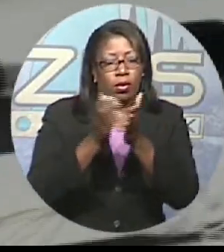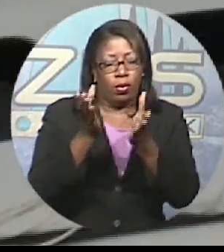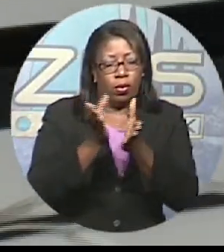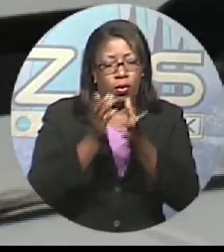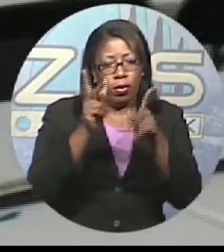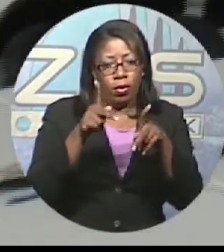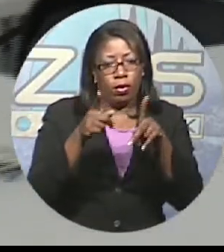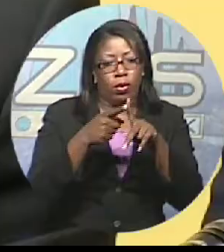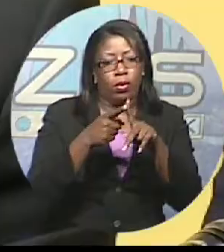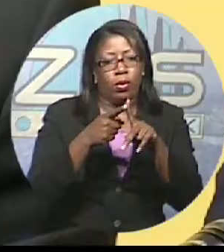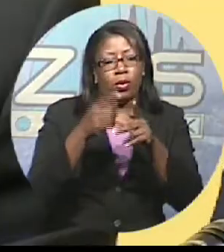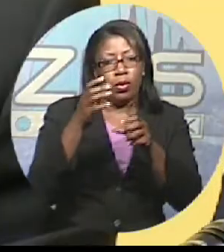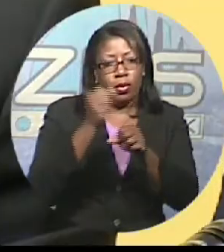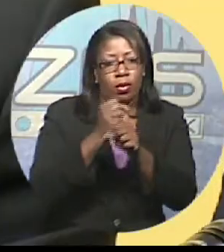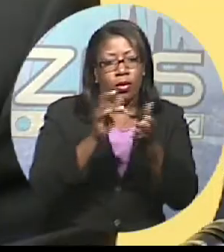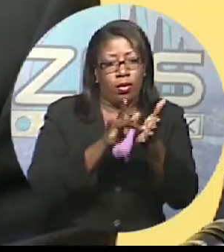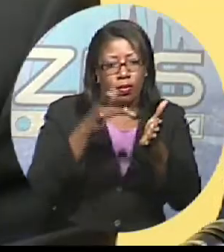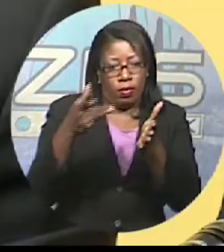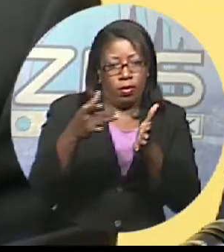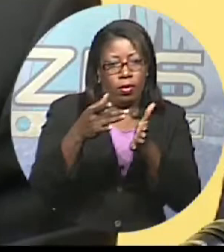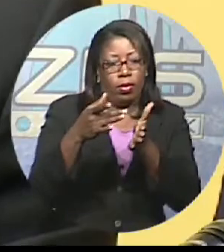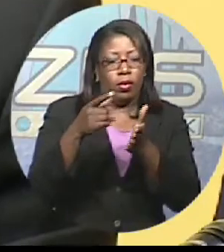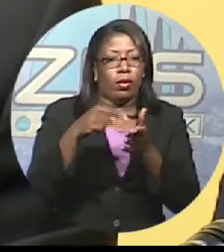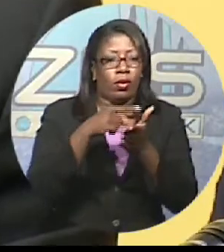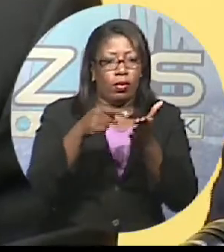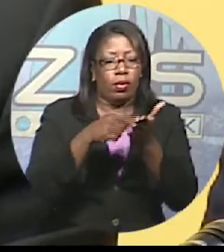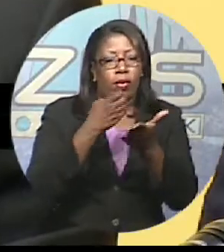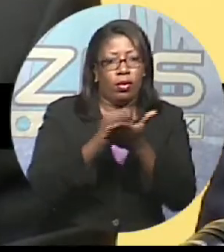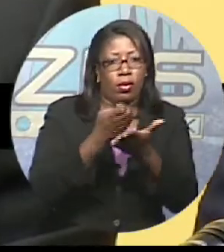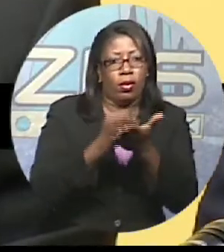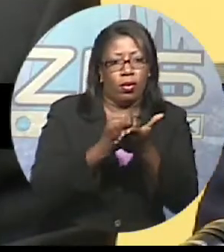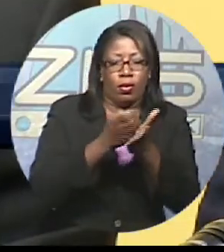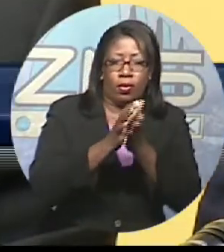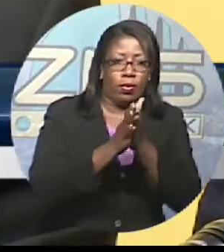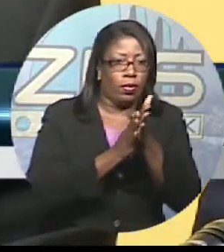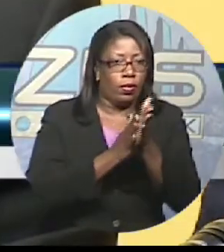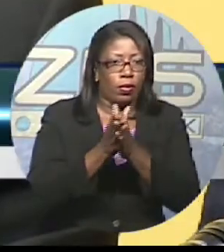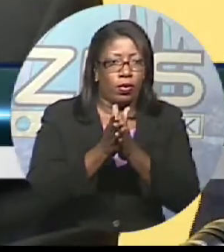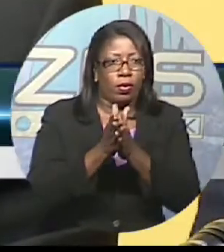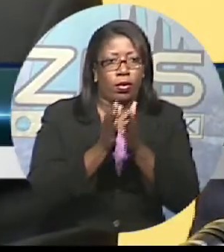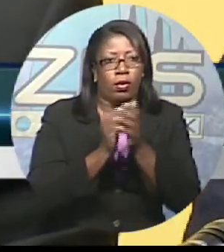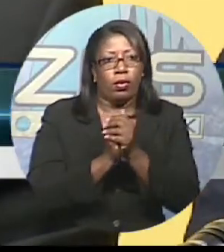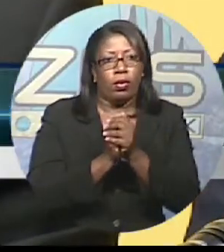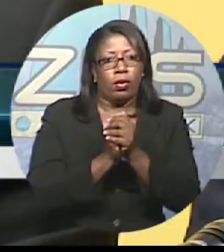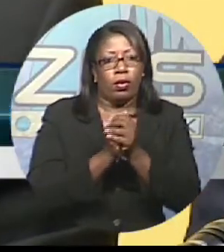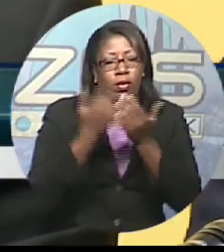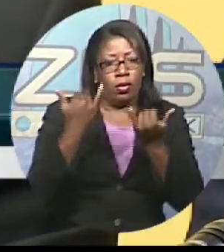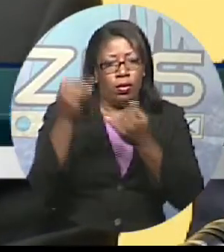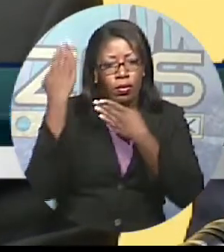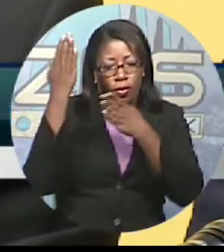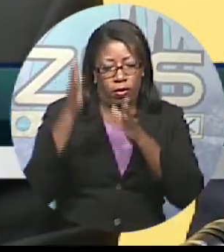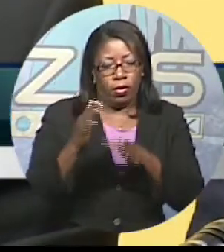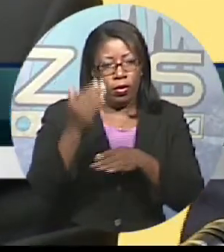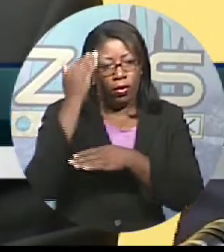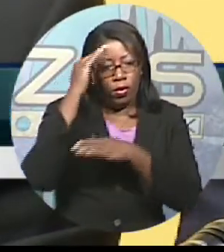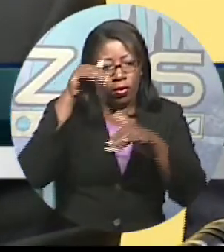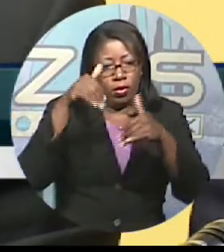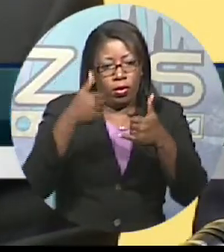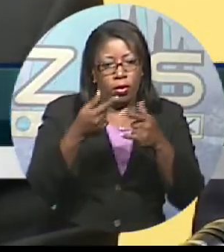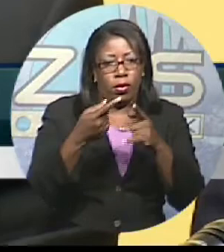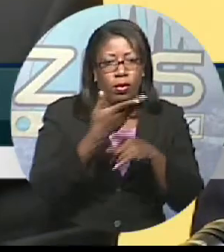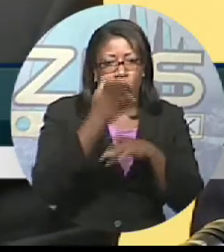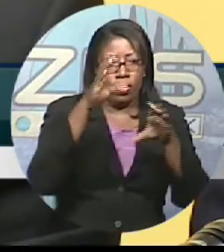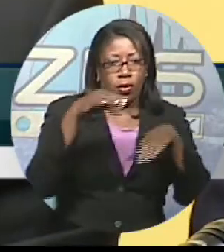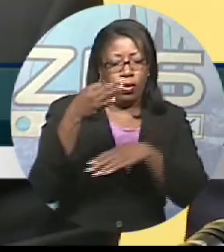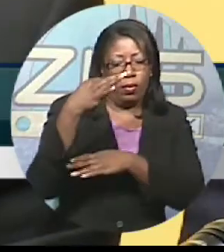of the economic stimulus. Bahamians, entrepreneurial Bahamians, have to figure out now how will they capitalize on the